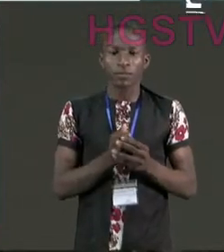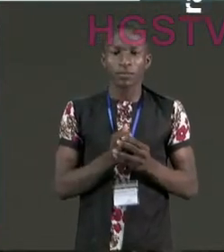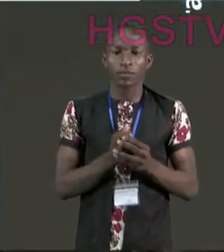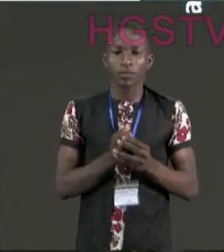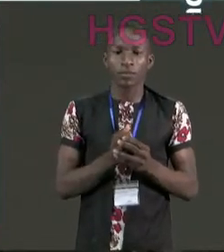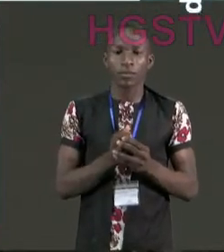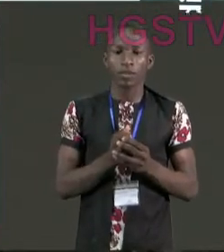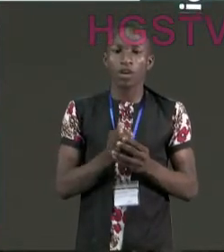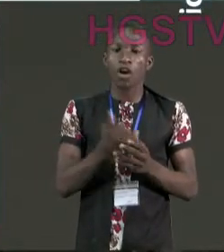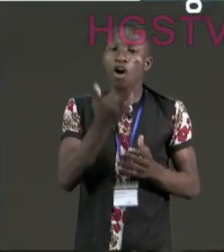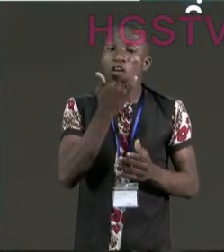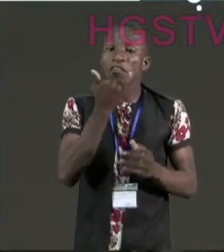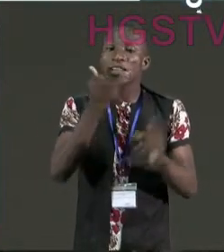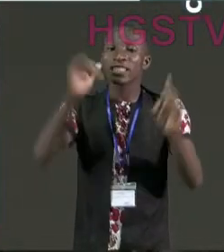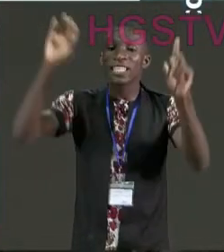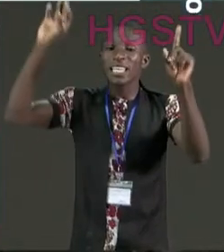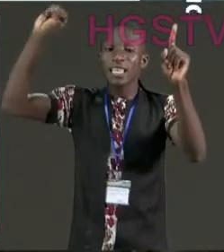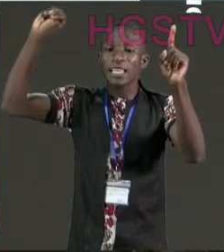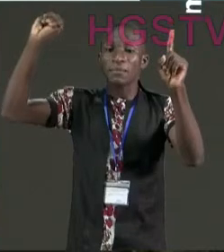offending him,